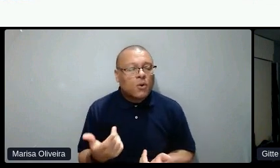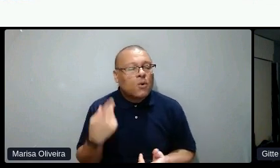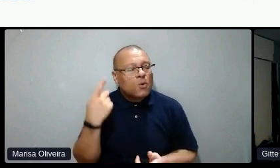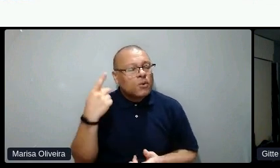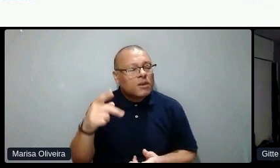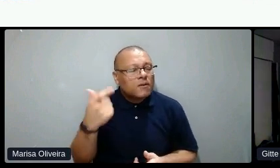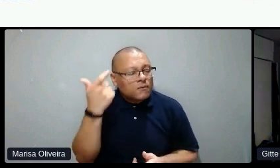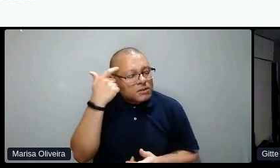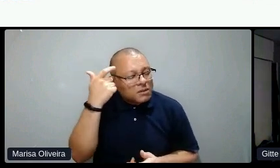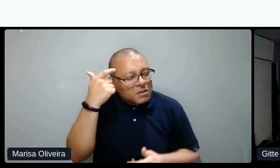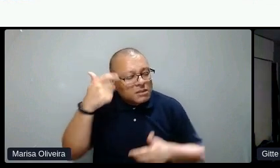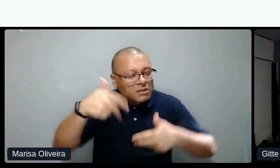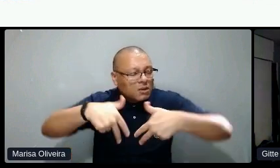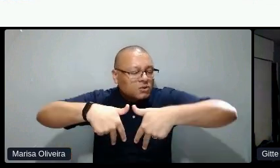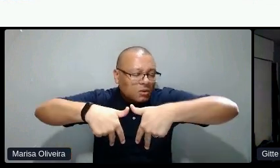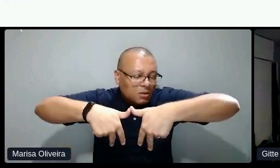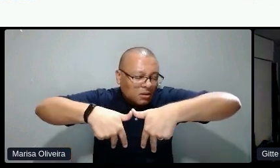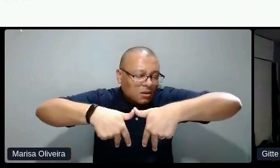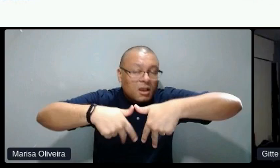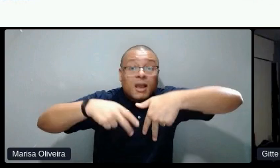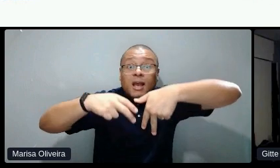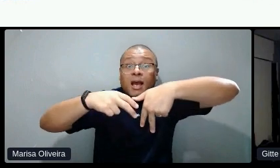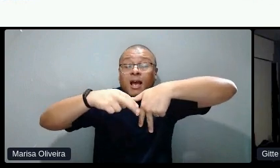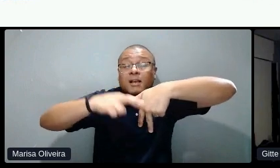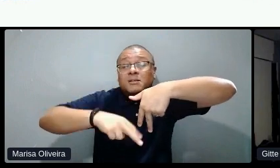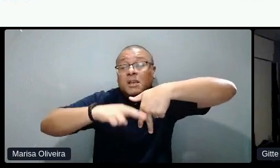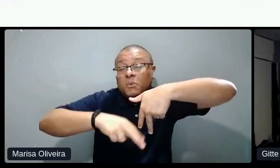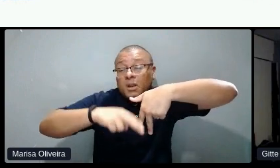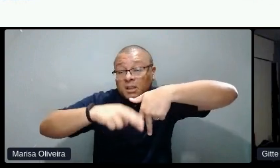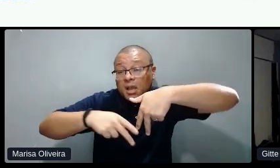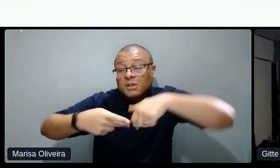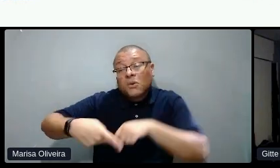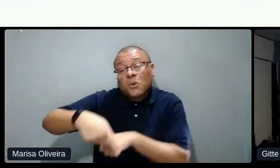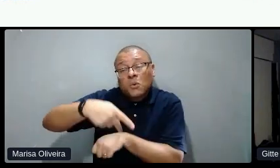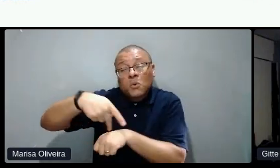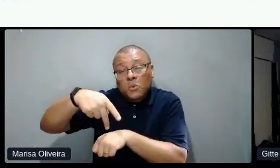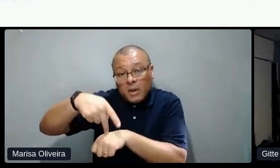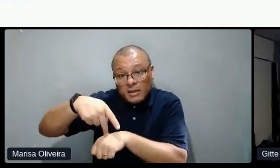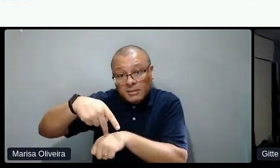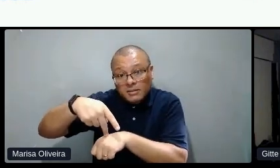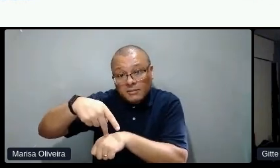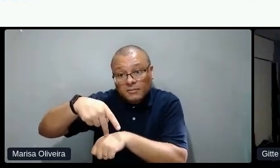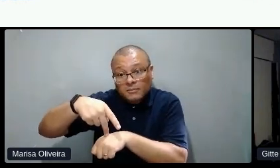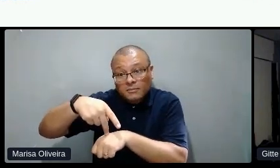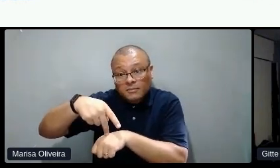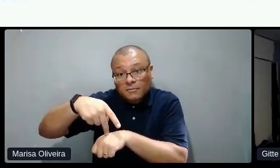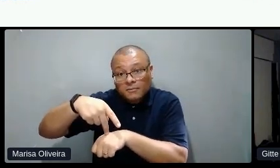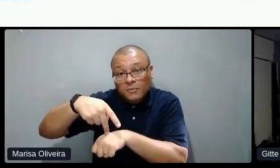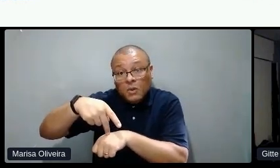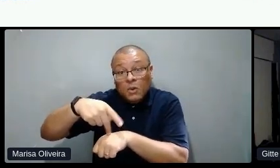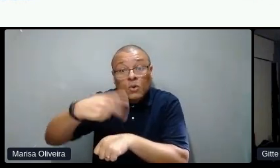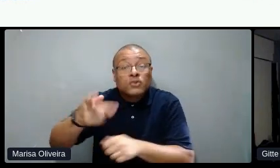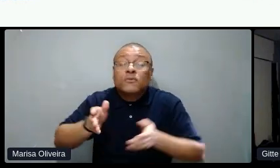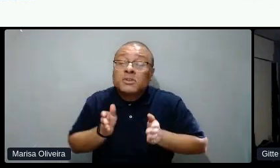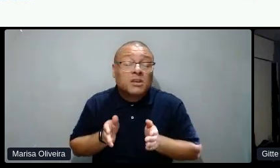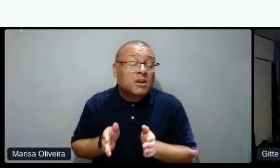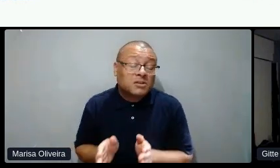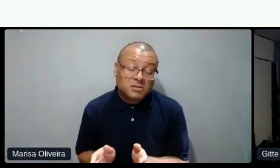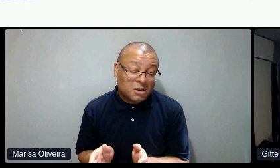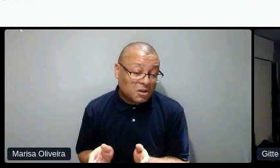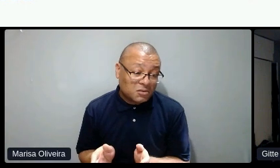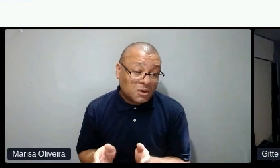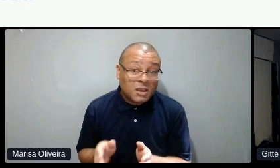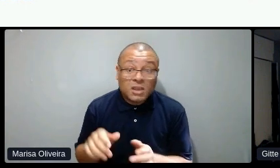It is the sexuality that we have. It's the nationality that we have when we are born. And all of these are things that we